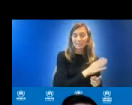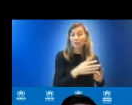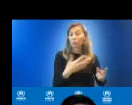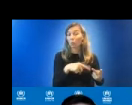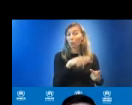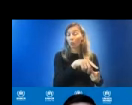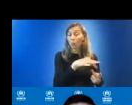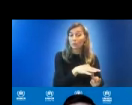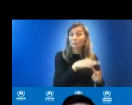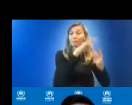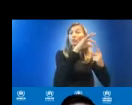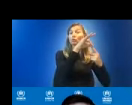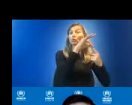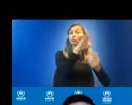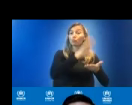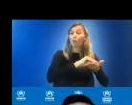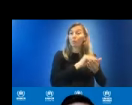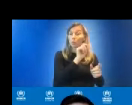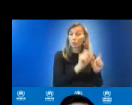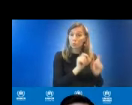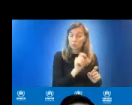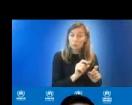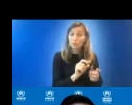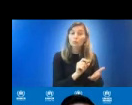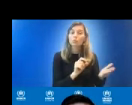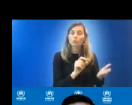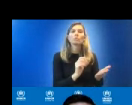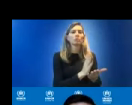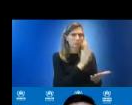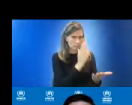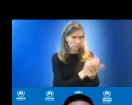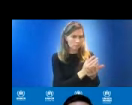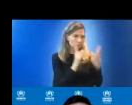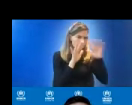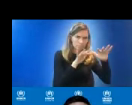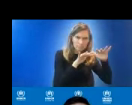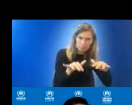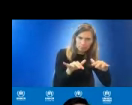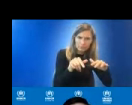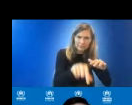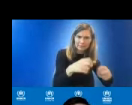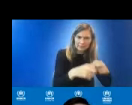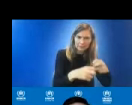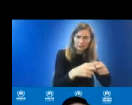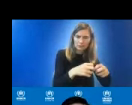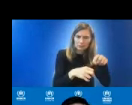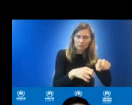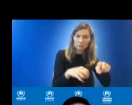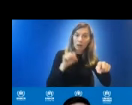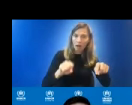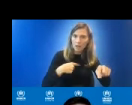Ignacio mentioned to highlight those issues and make sure that they're getting the attention that they deserve, even if we have to focus our